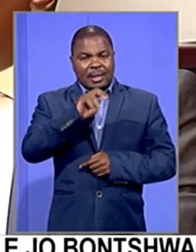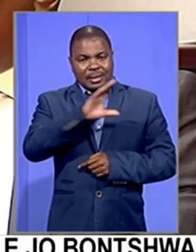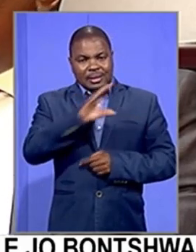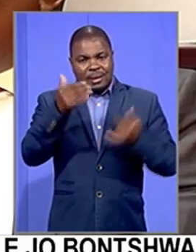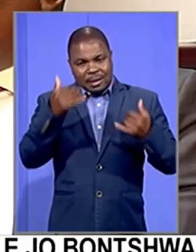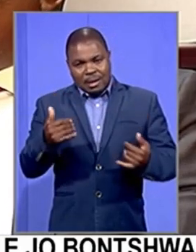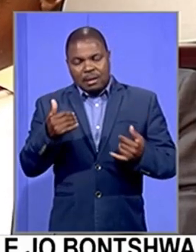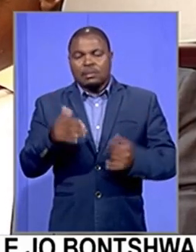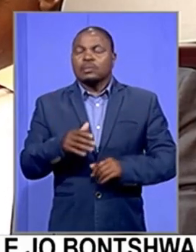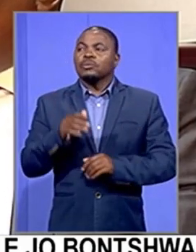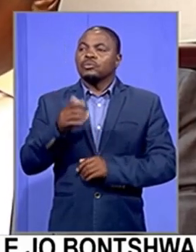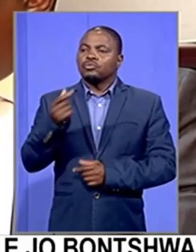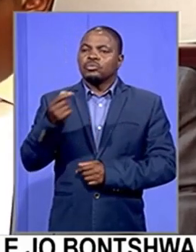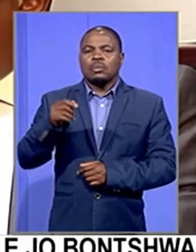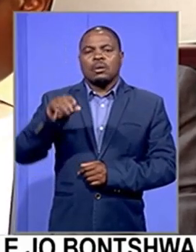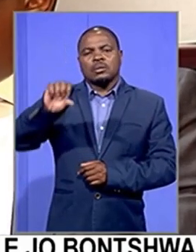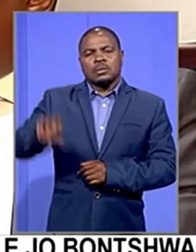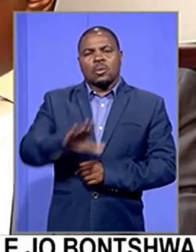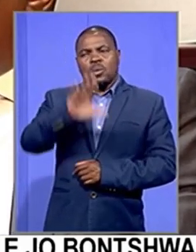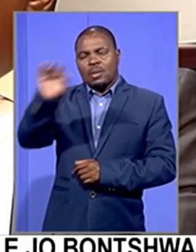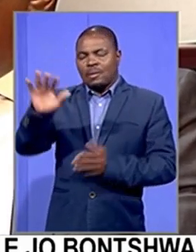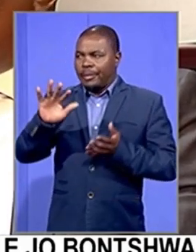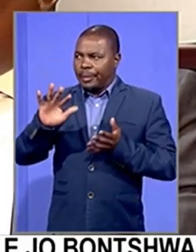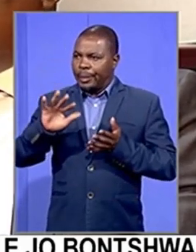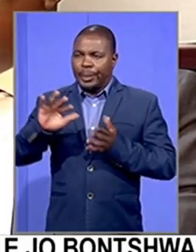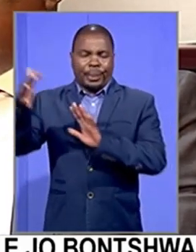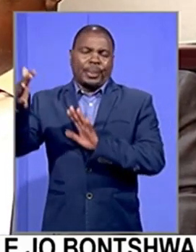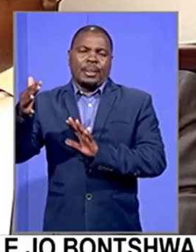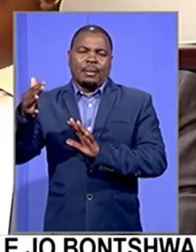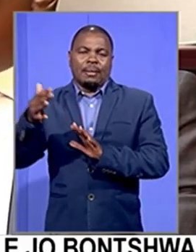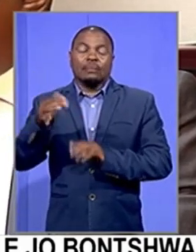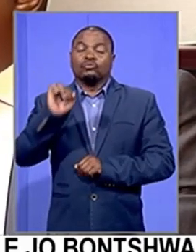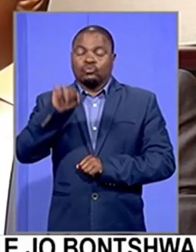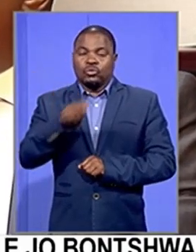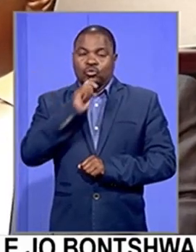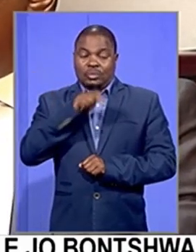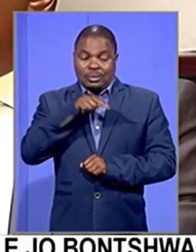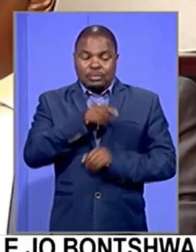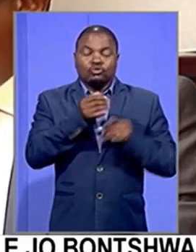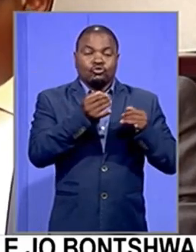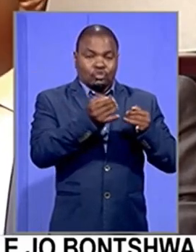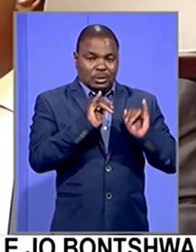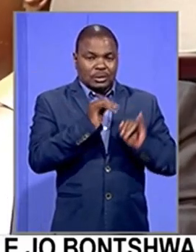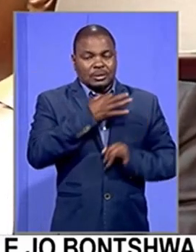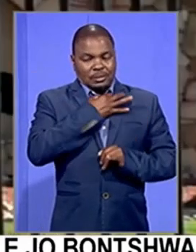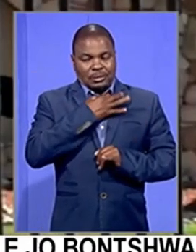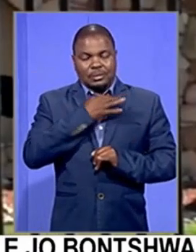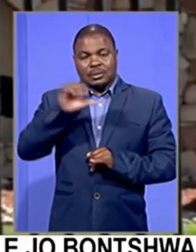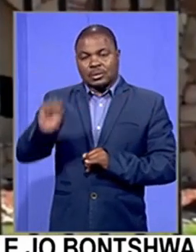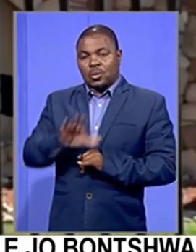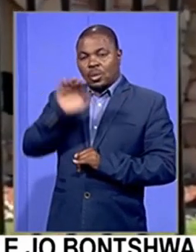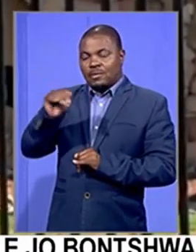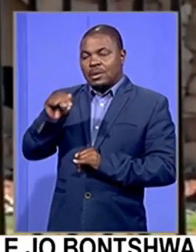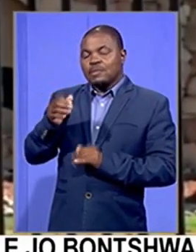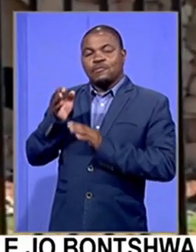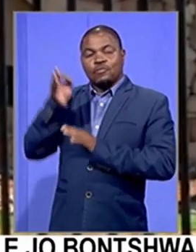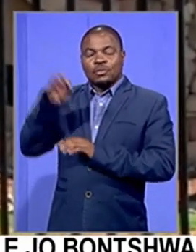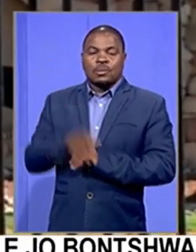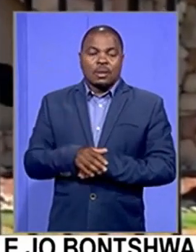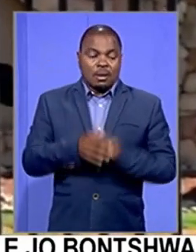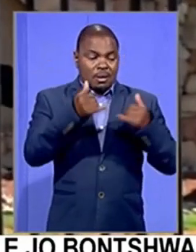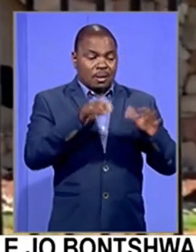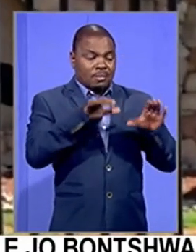country at the brink of catastrophe. Actually, they are a serious risk to the future of this country. Ga jana lekoko le